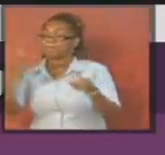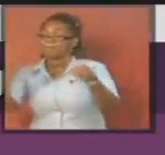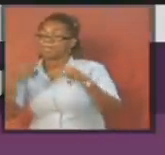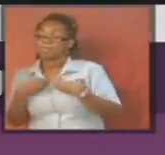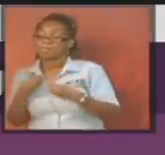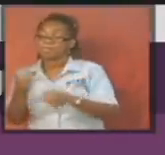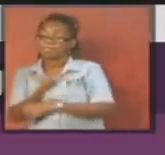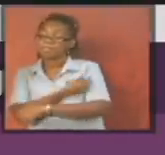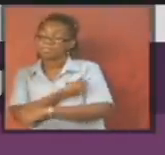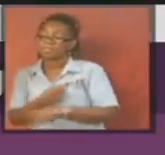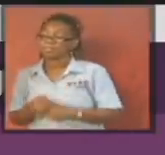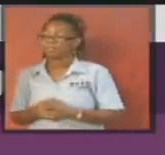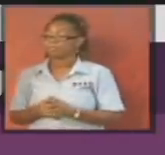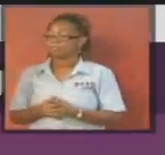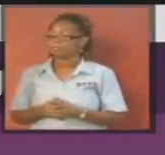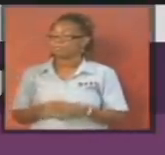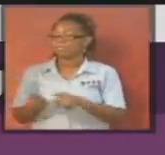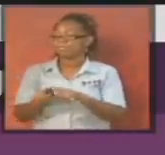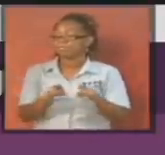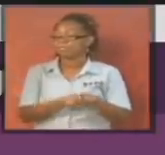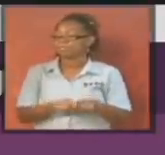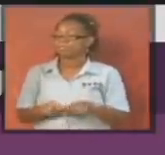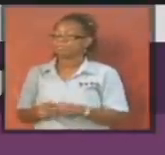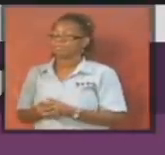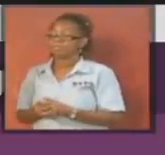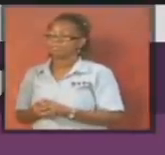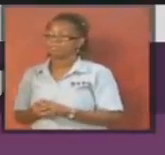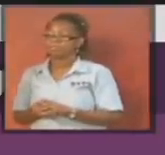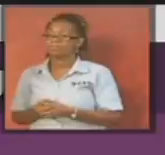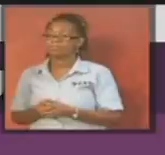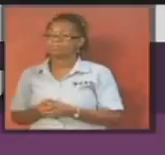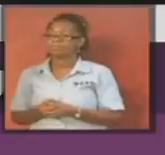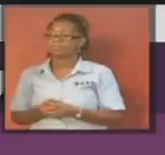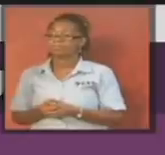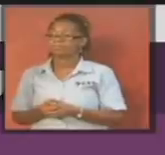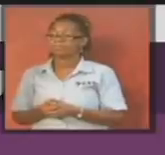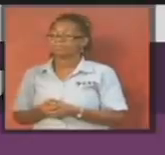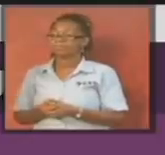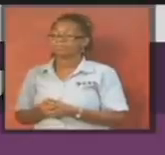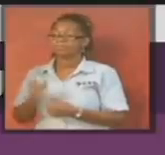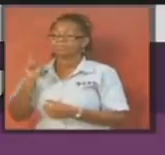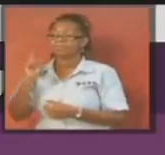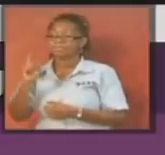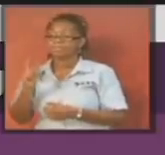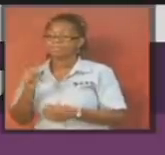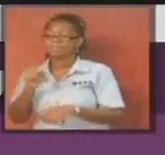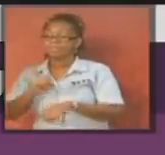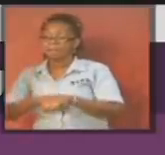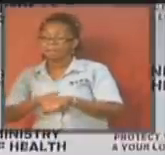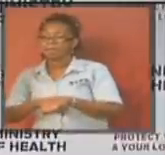health officials had to take this sort of action where they take control of the vaccines and they wait for the documentation?